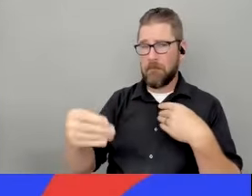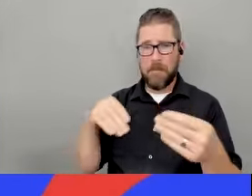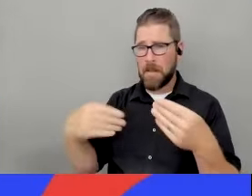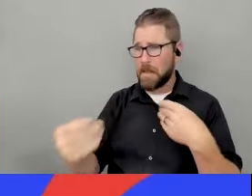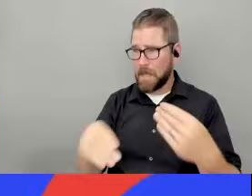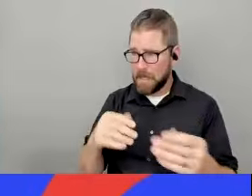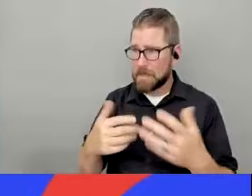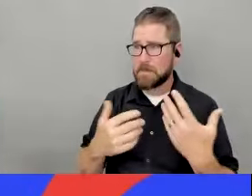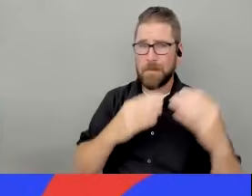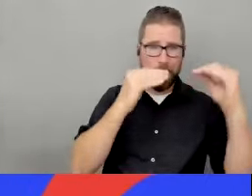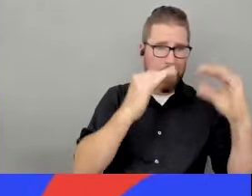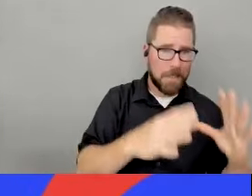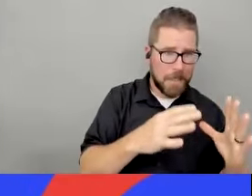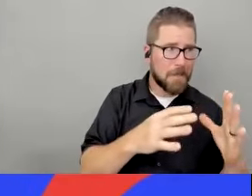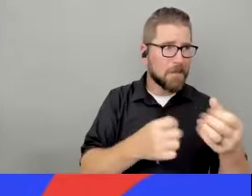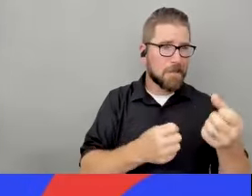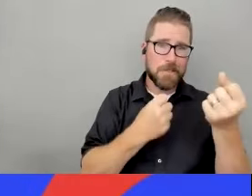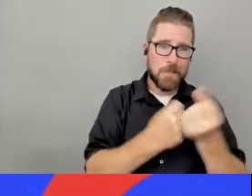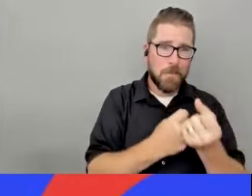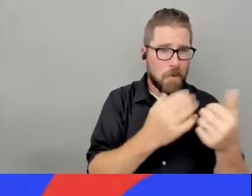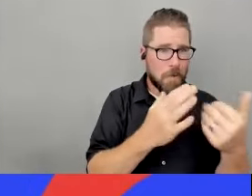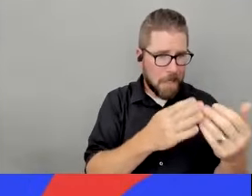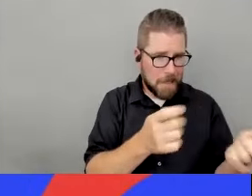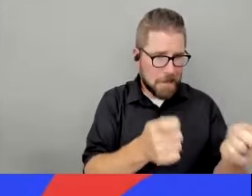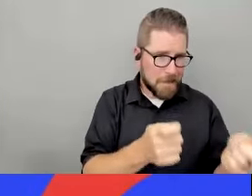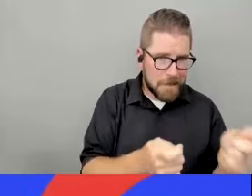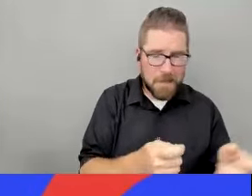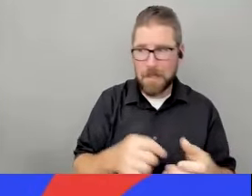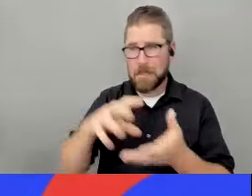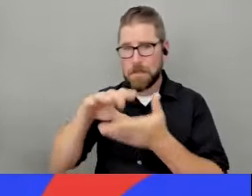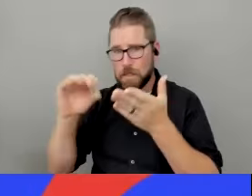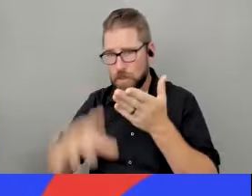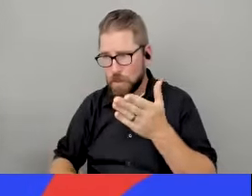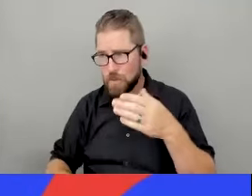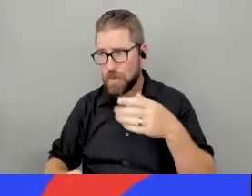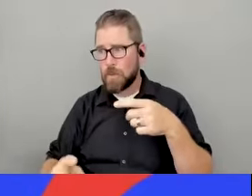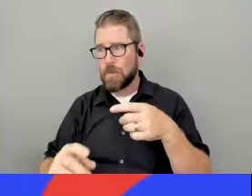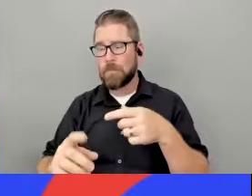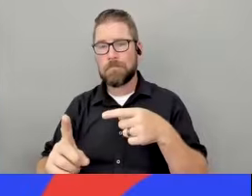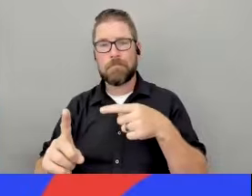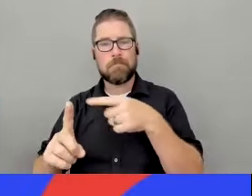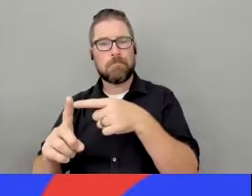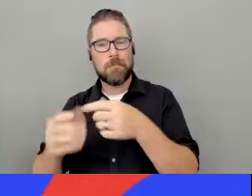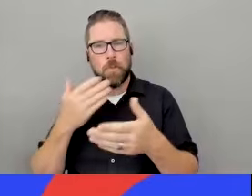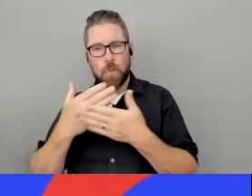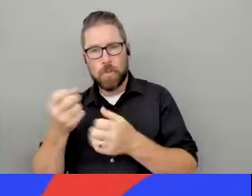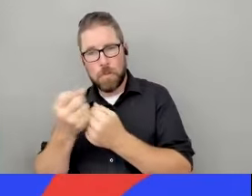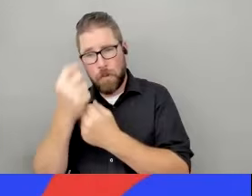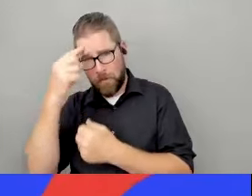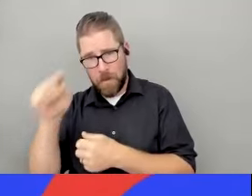on what you need. Good point. That's a very good point. I just want to show this slide.